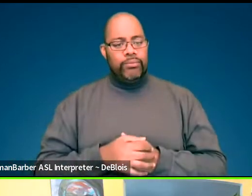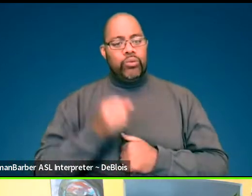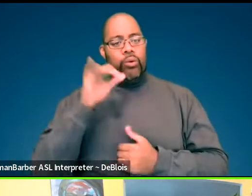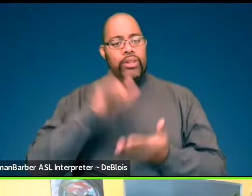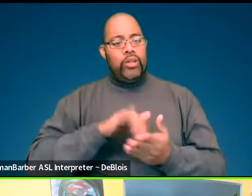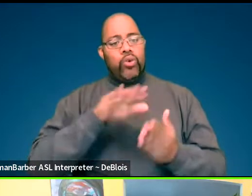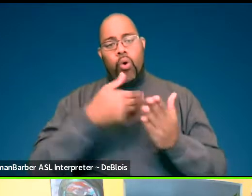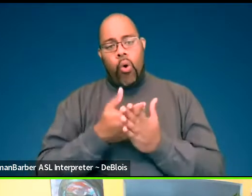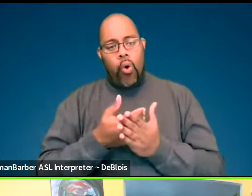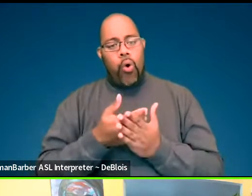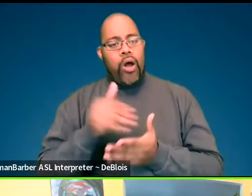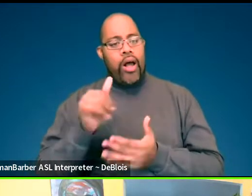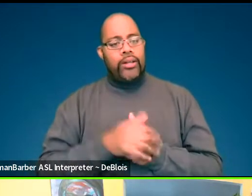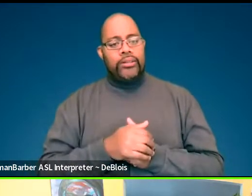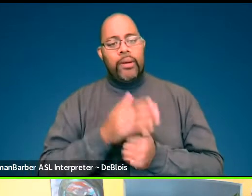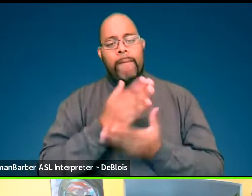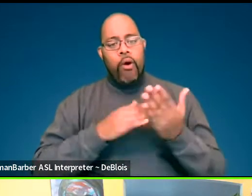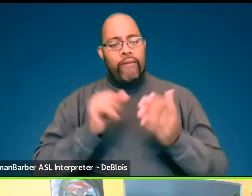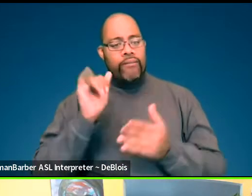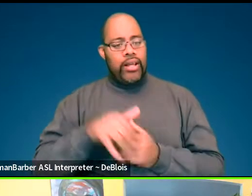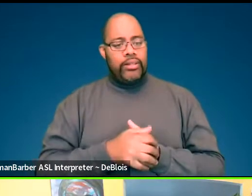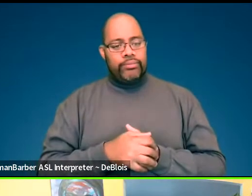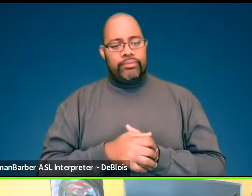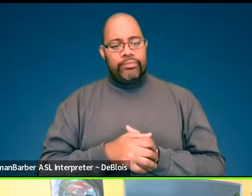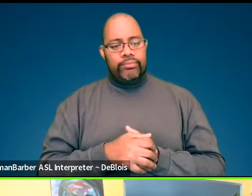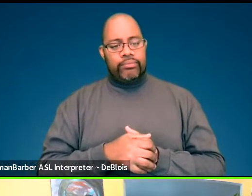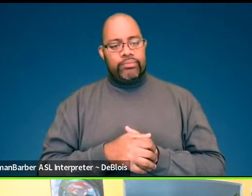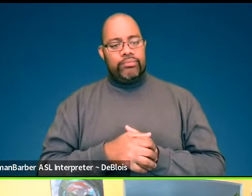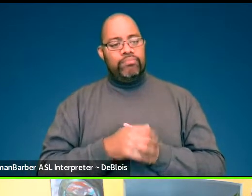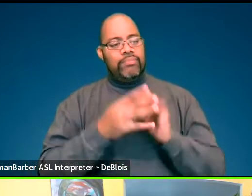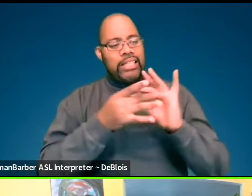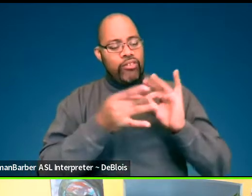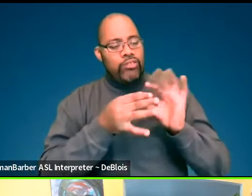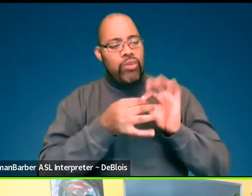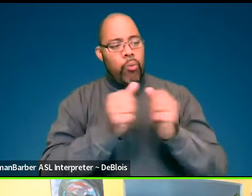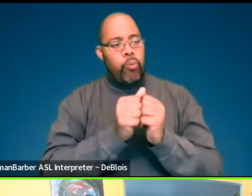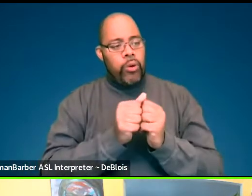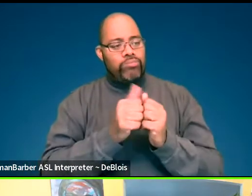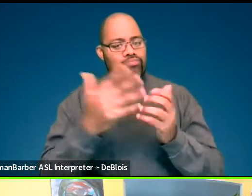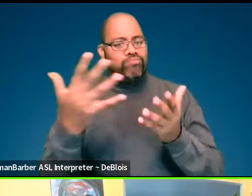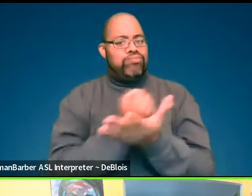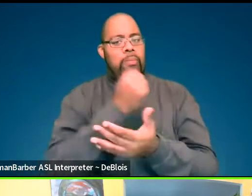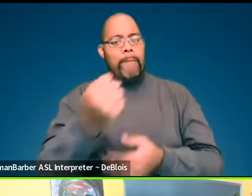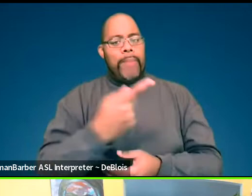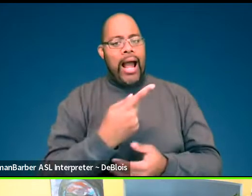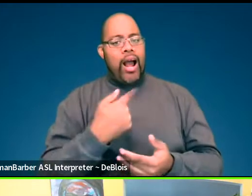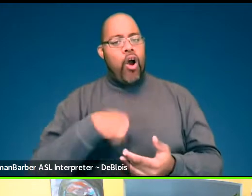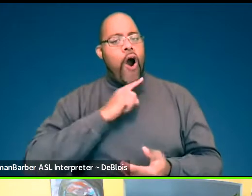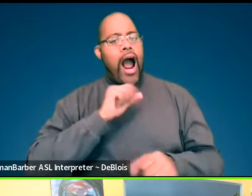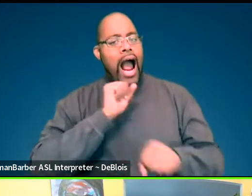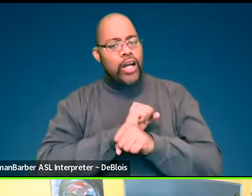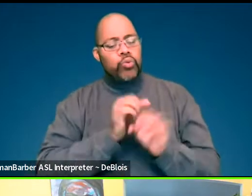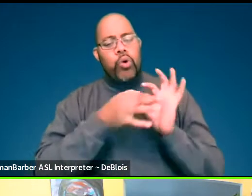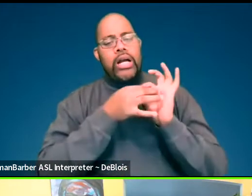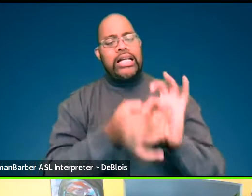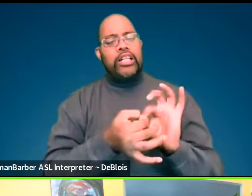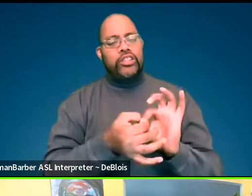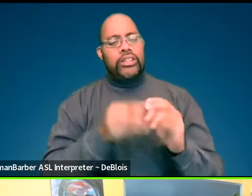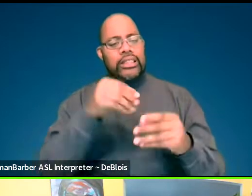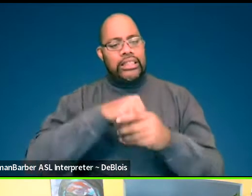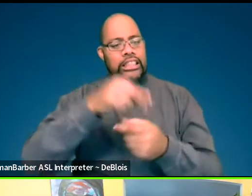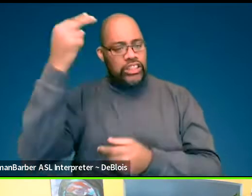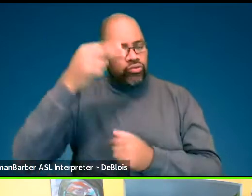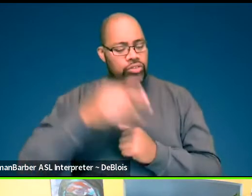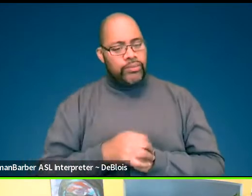are all like, you know, part of that sort of narrative around reclaiming our actual connection and